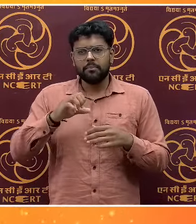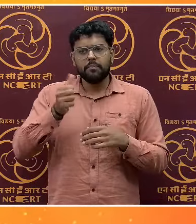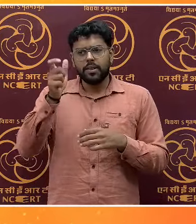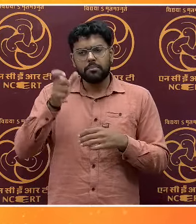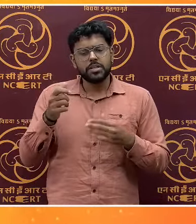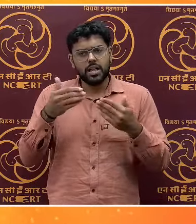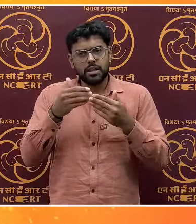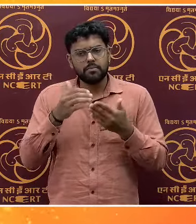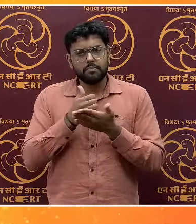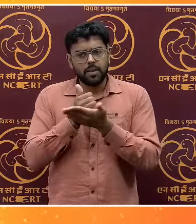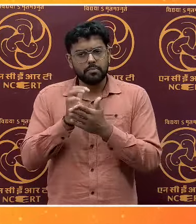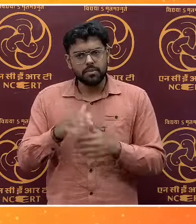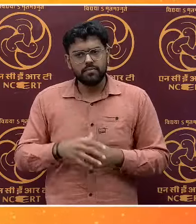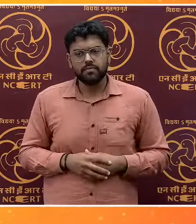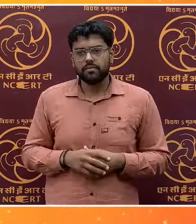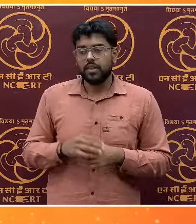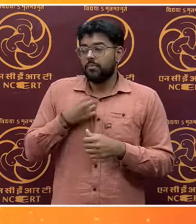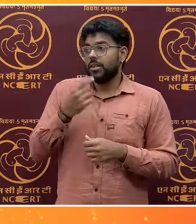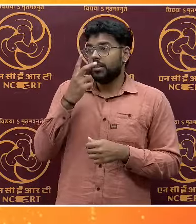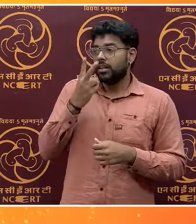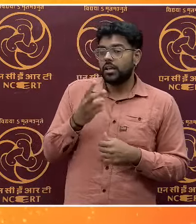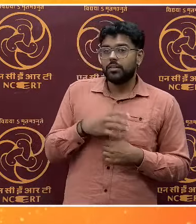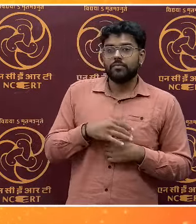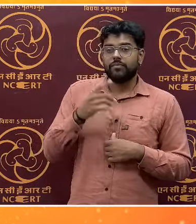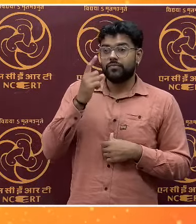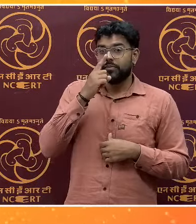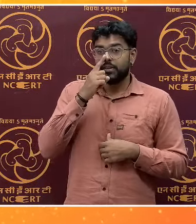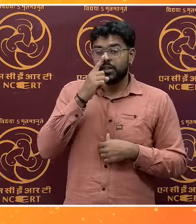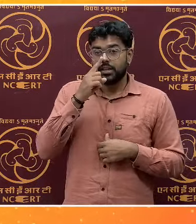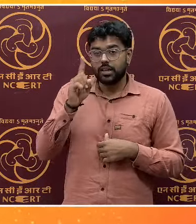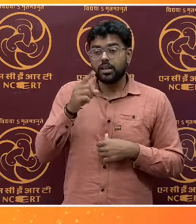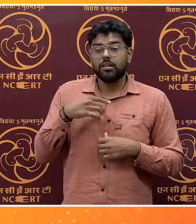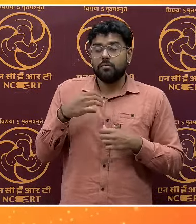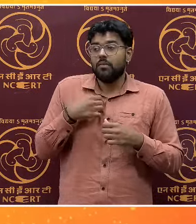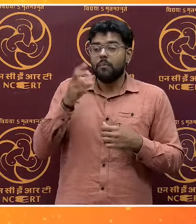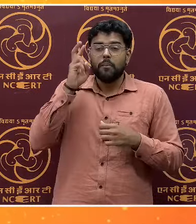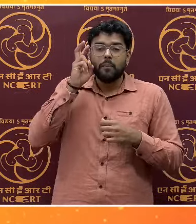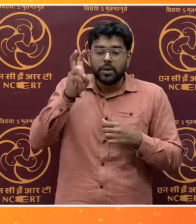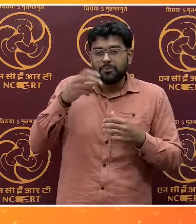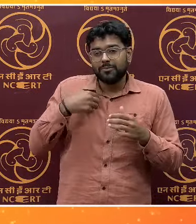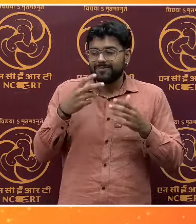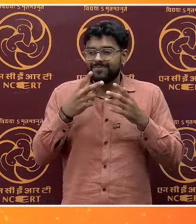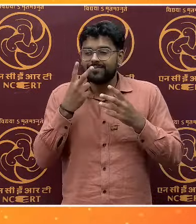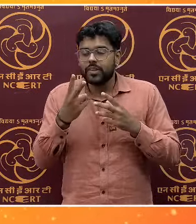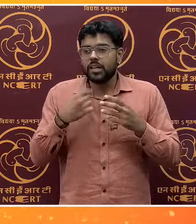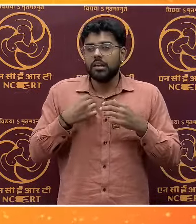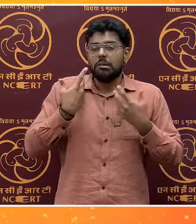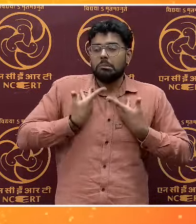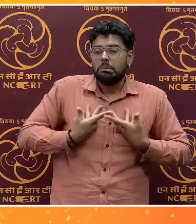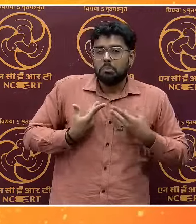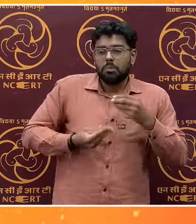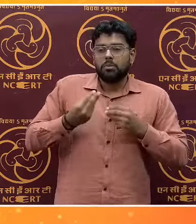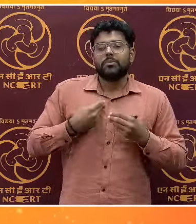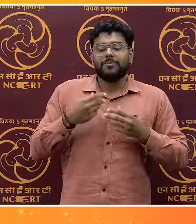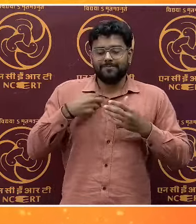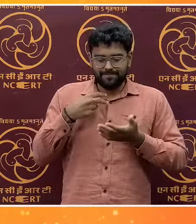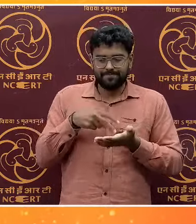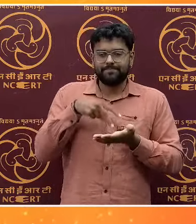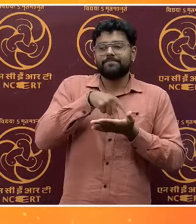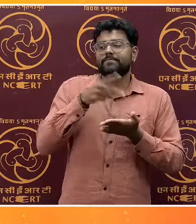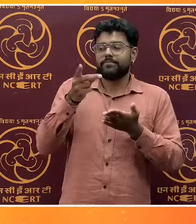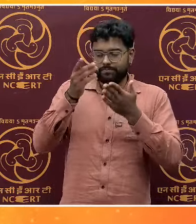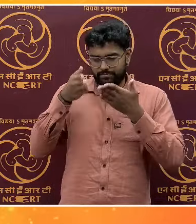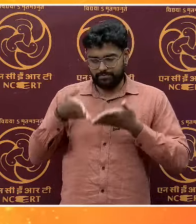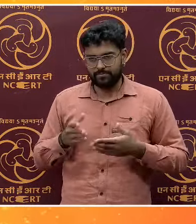this girl who was really tired in the Hmm. metro, and I offered my seat to her. Okay, then tell me one thing. Why do we help